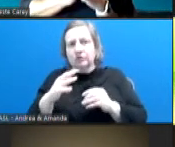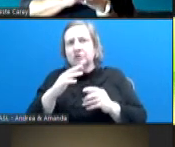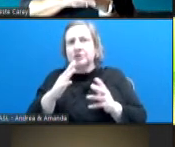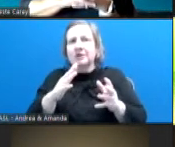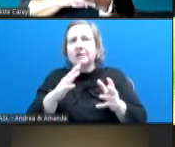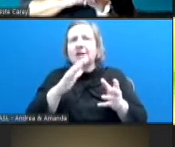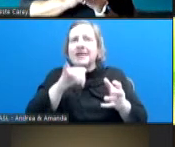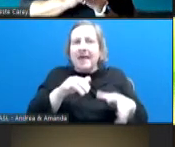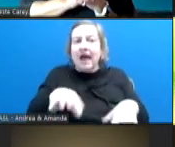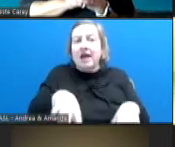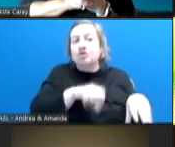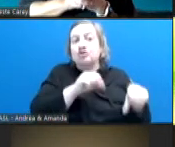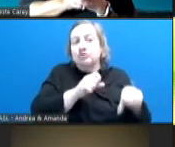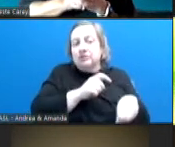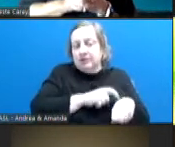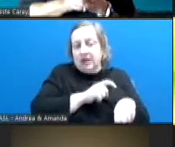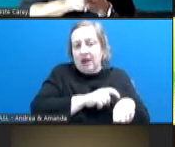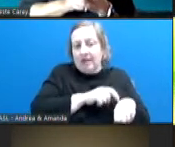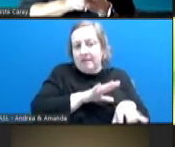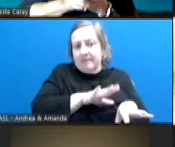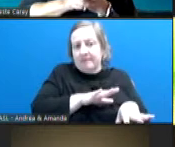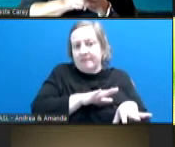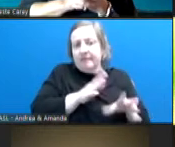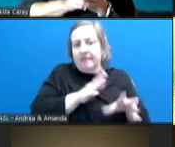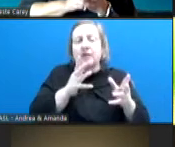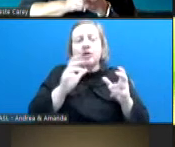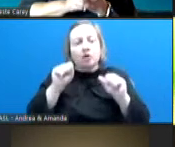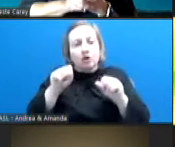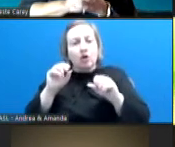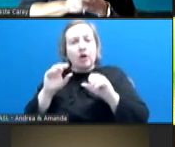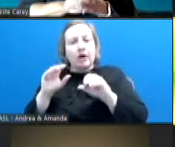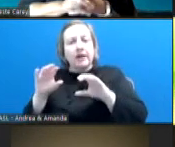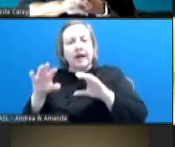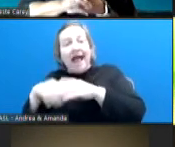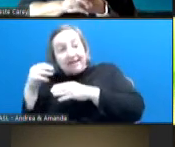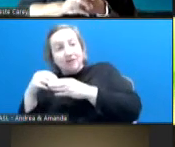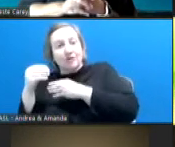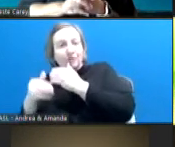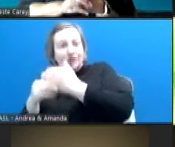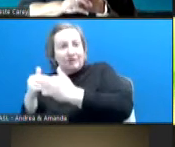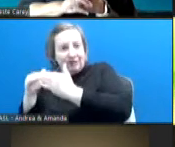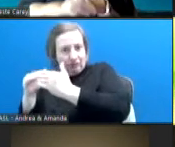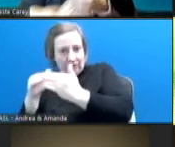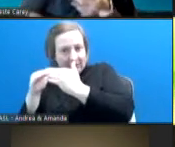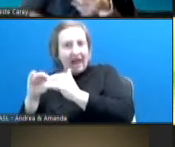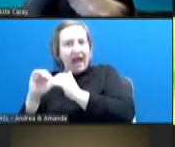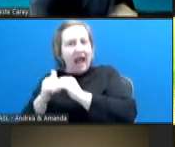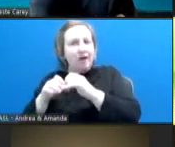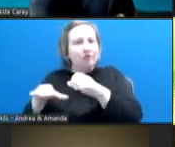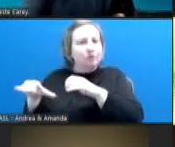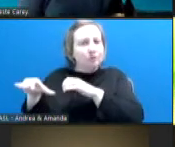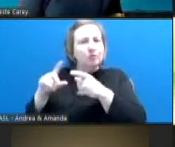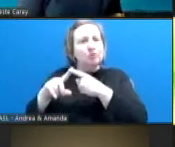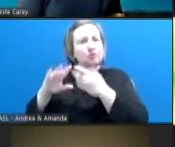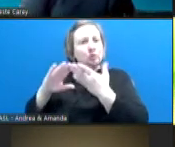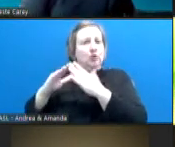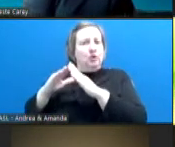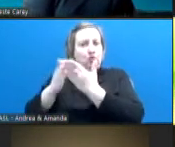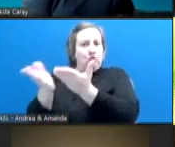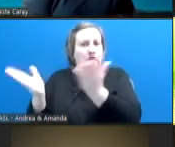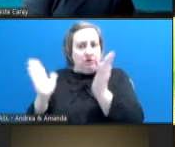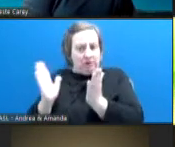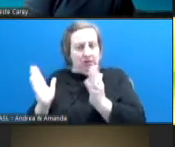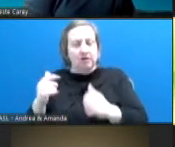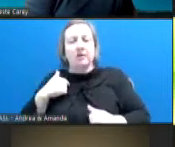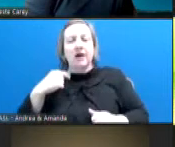that took up the time that what could have also been spent on external procedural justice. How are you treating members of the community? And I